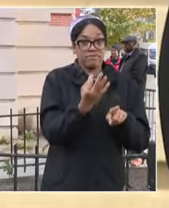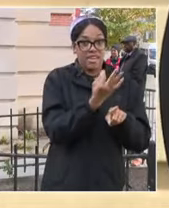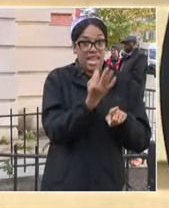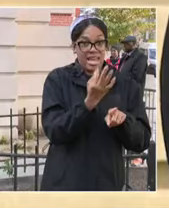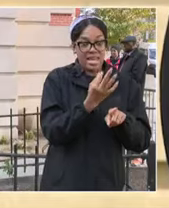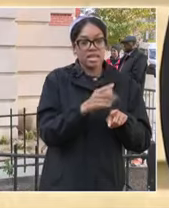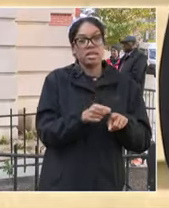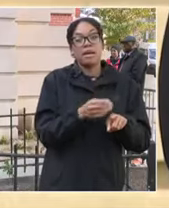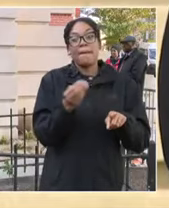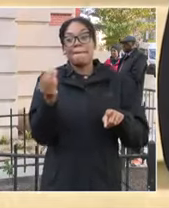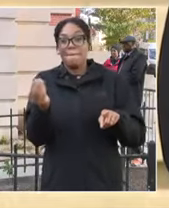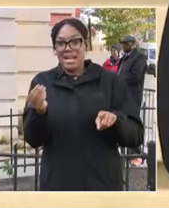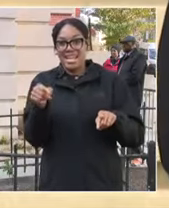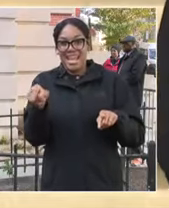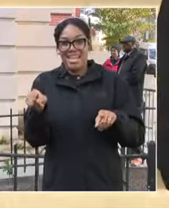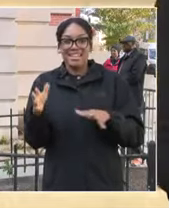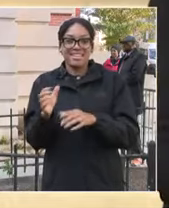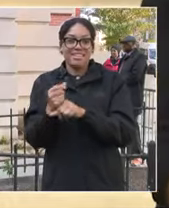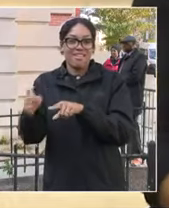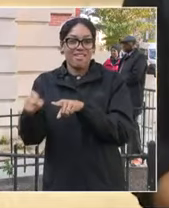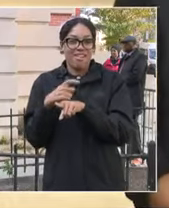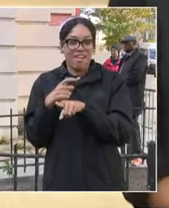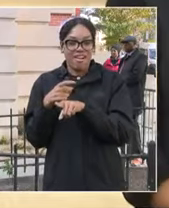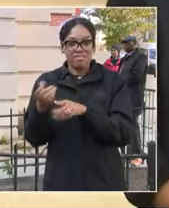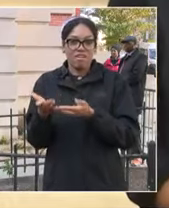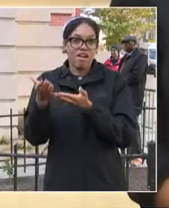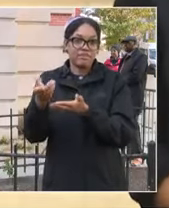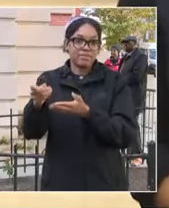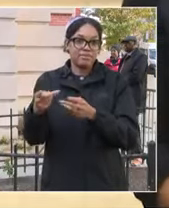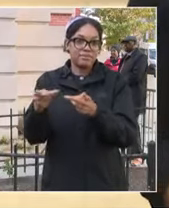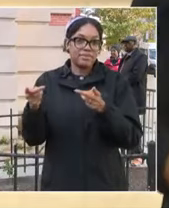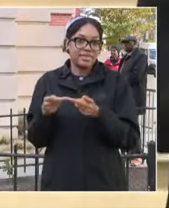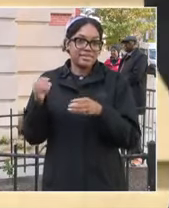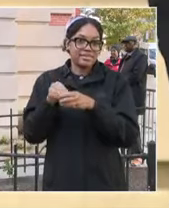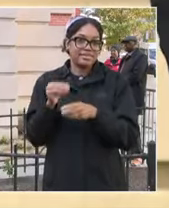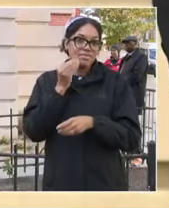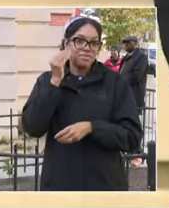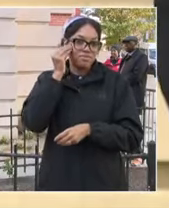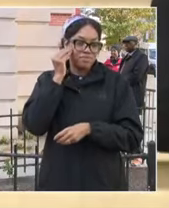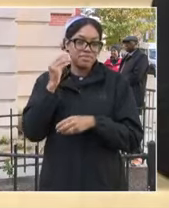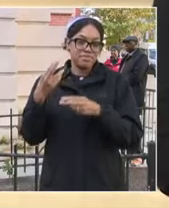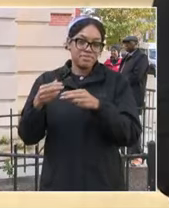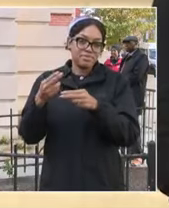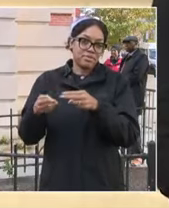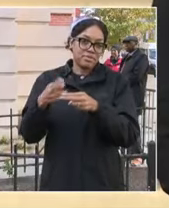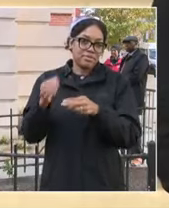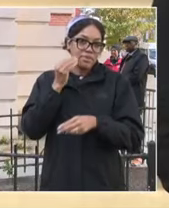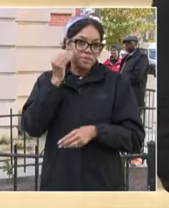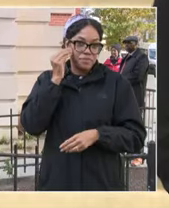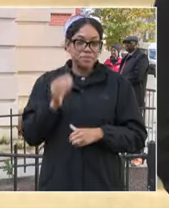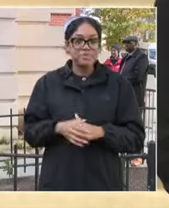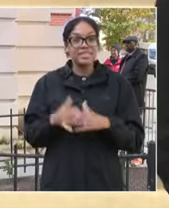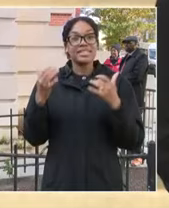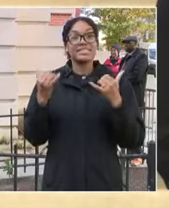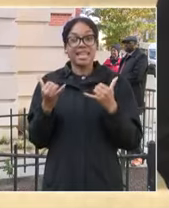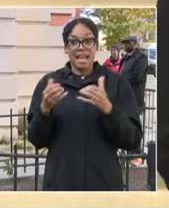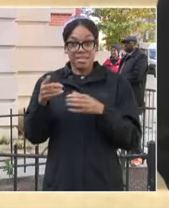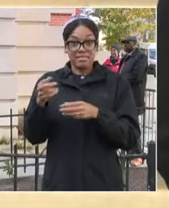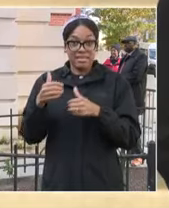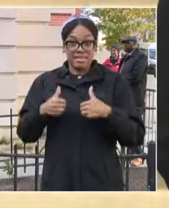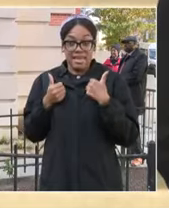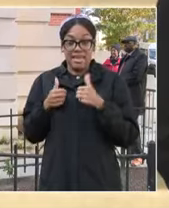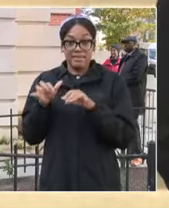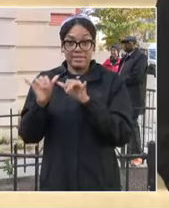a spot at the new senior living facility. And now he's living in a beautiful apartment. And that